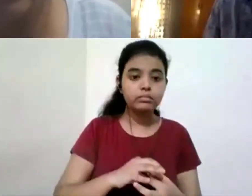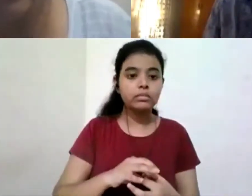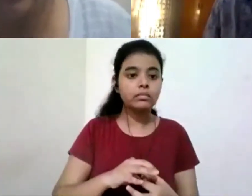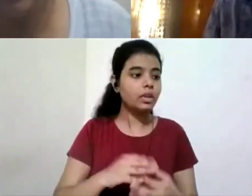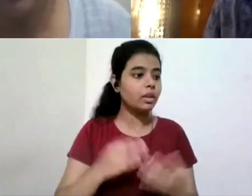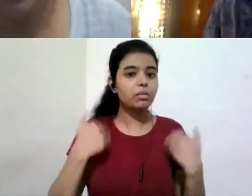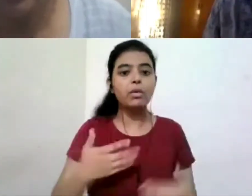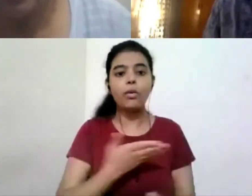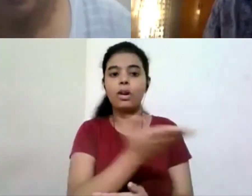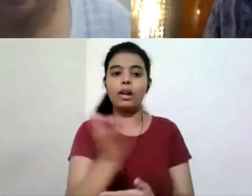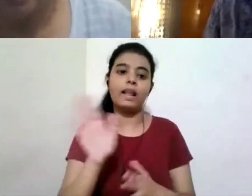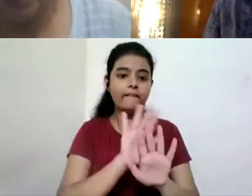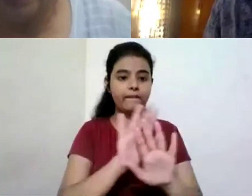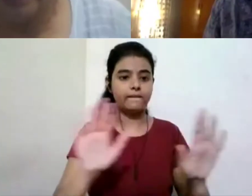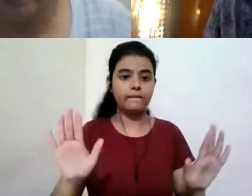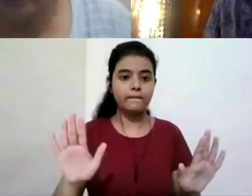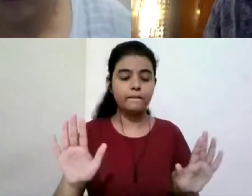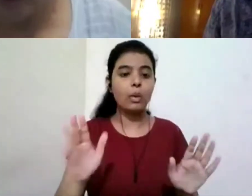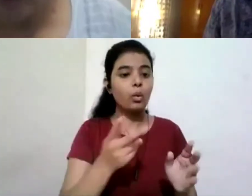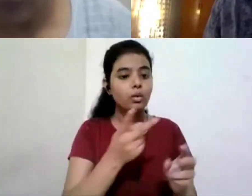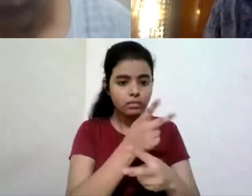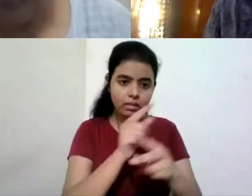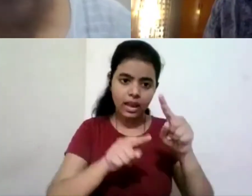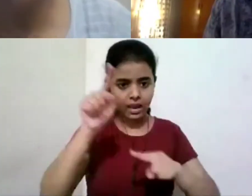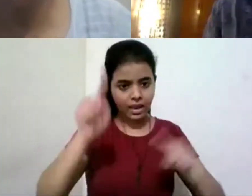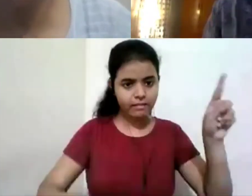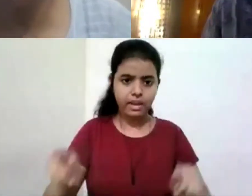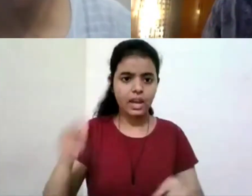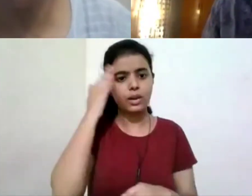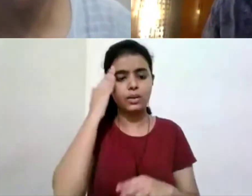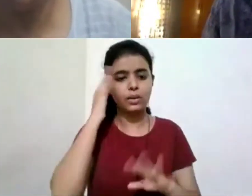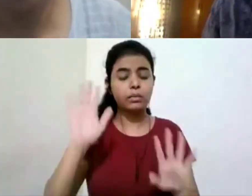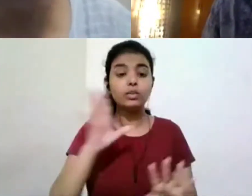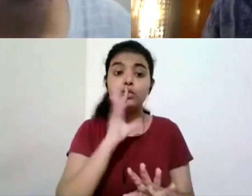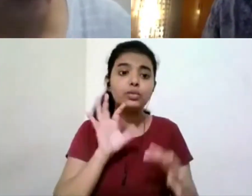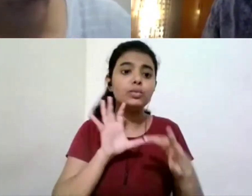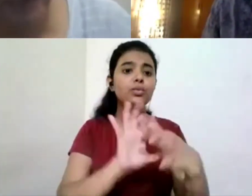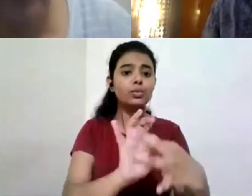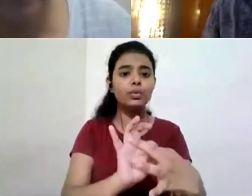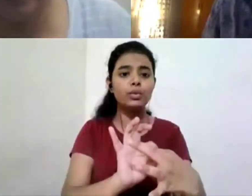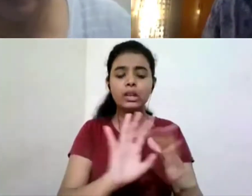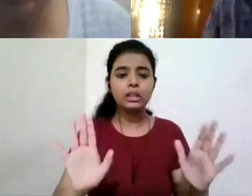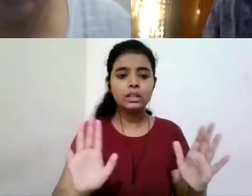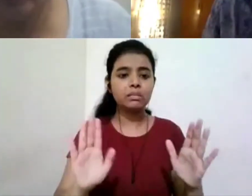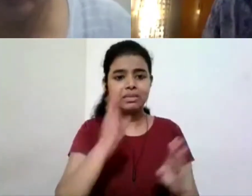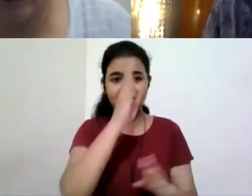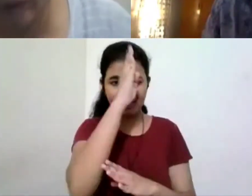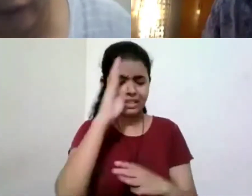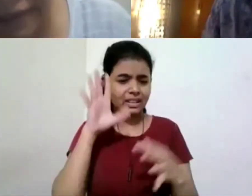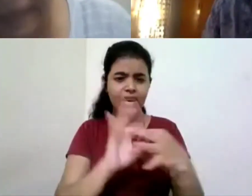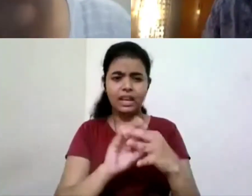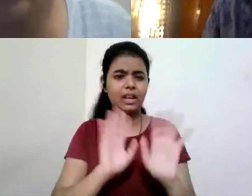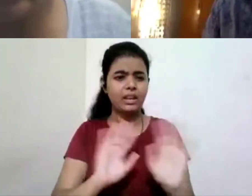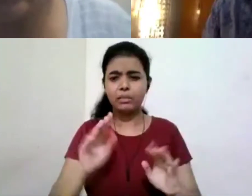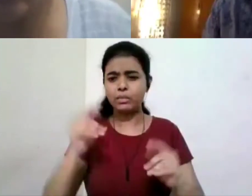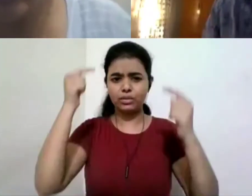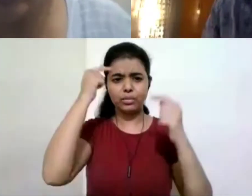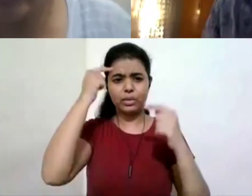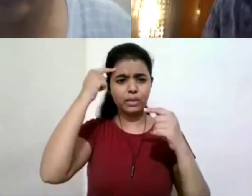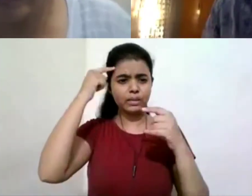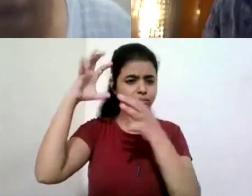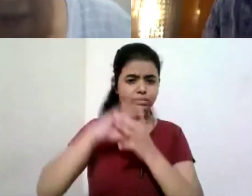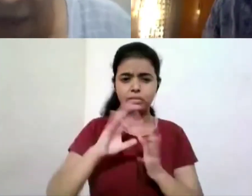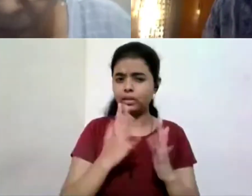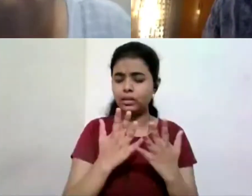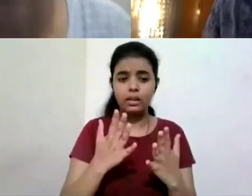humans. And a real engagement with it, not an academic engagement with it, not an intellectual engagement with